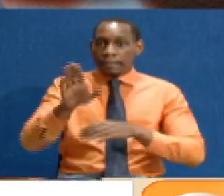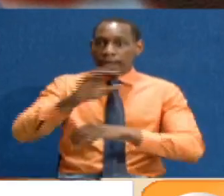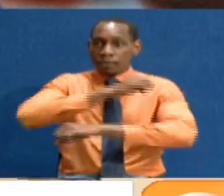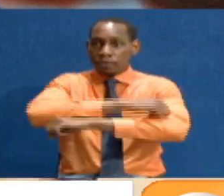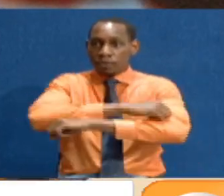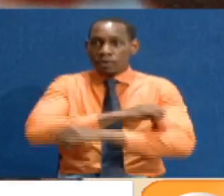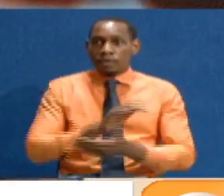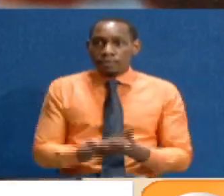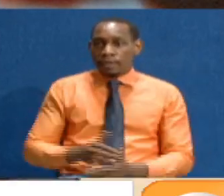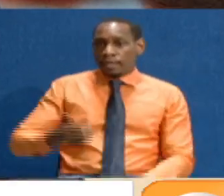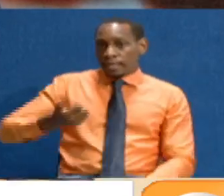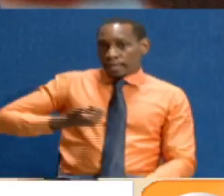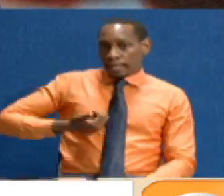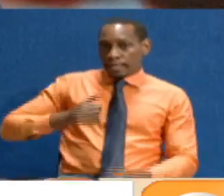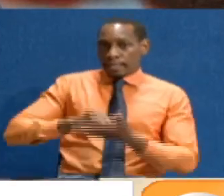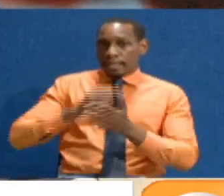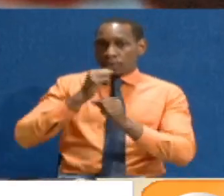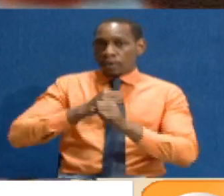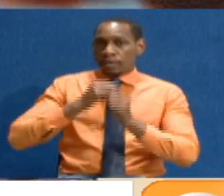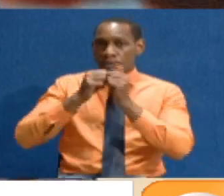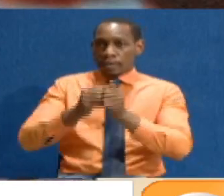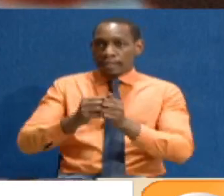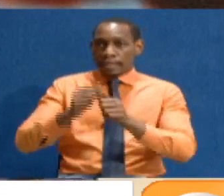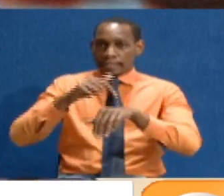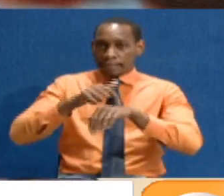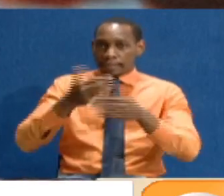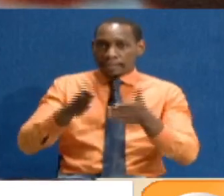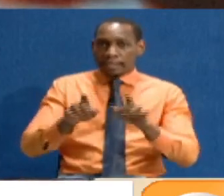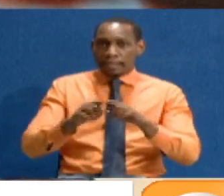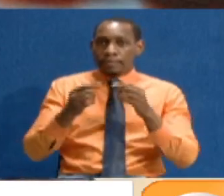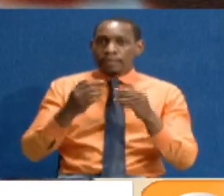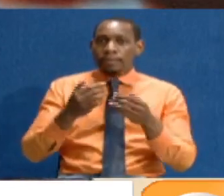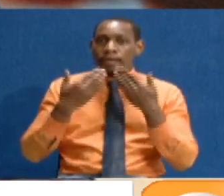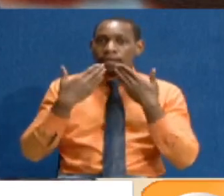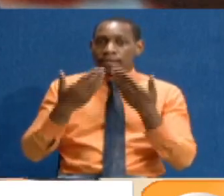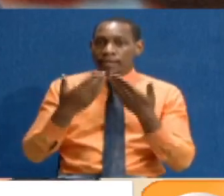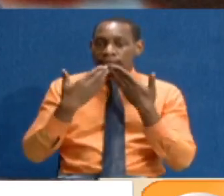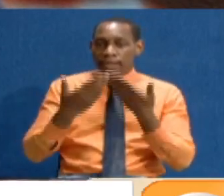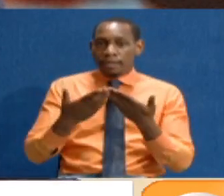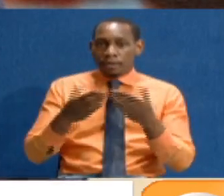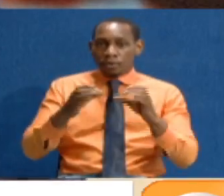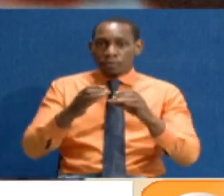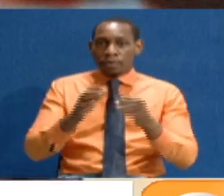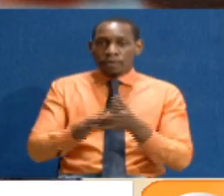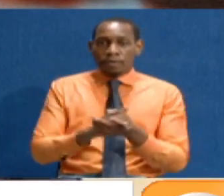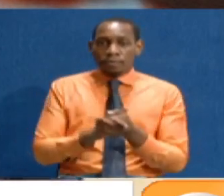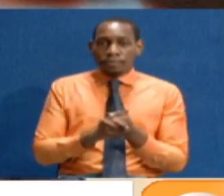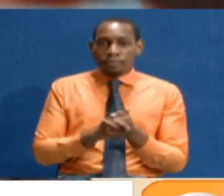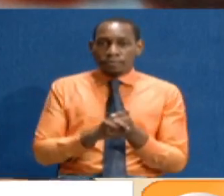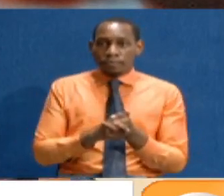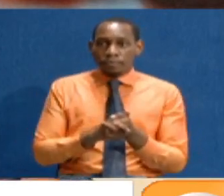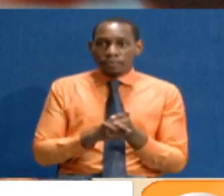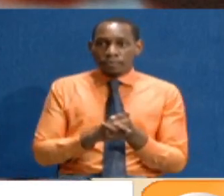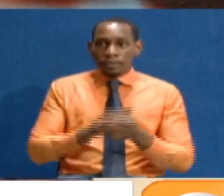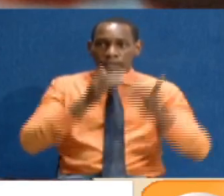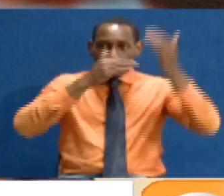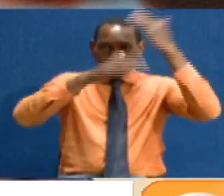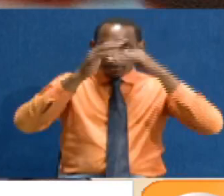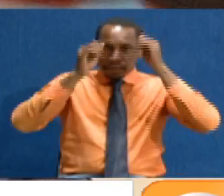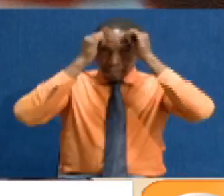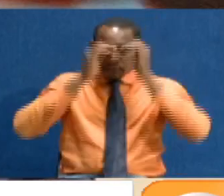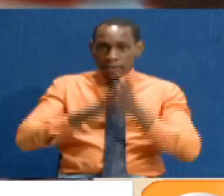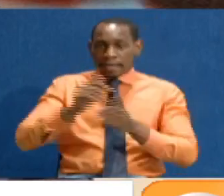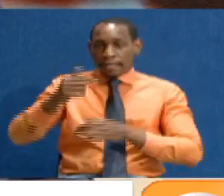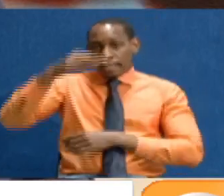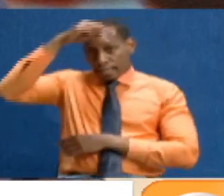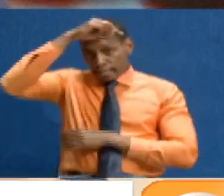school. The girls we've worked with through this season, and I want to thank the young volunteers. Most of our work is done by volunteers. University students, some